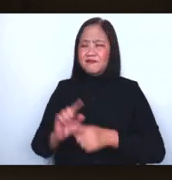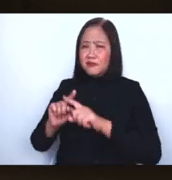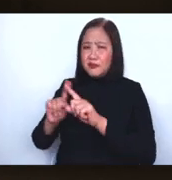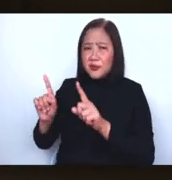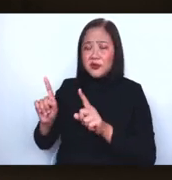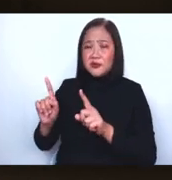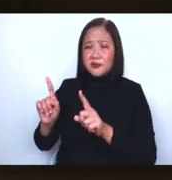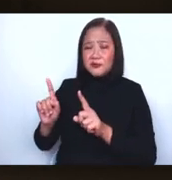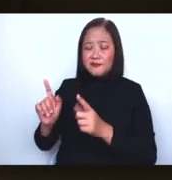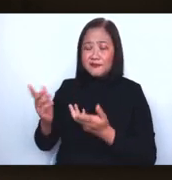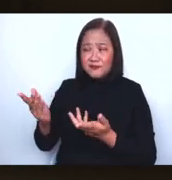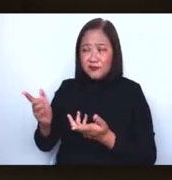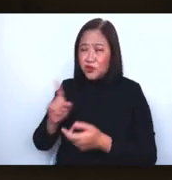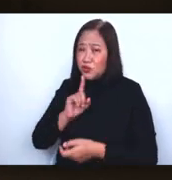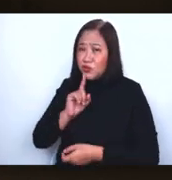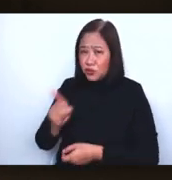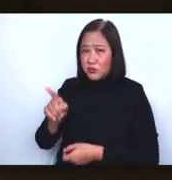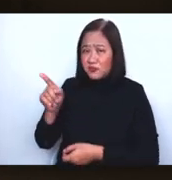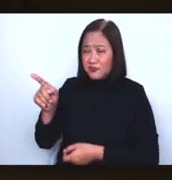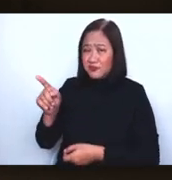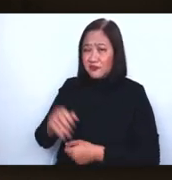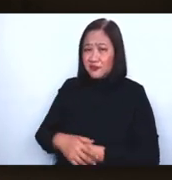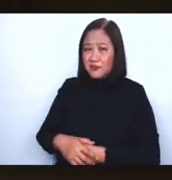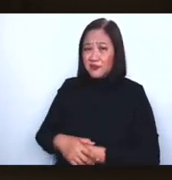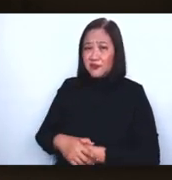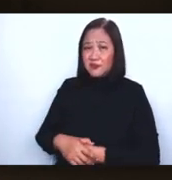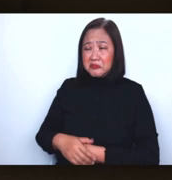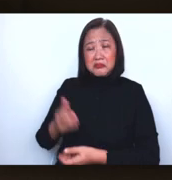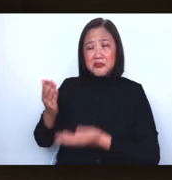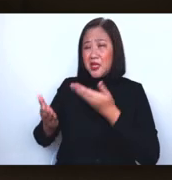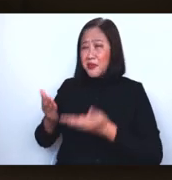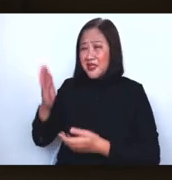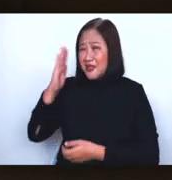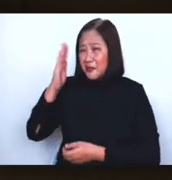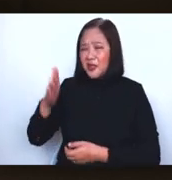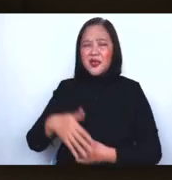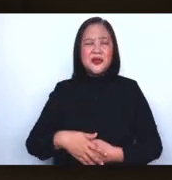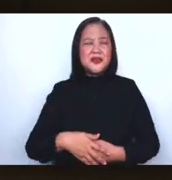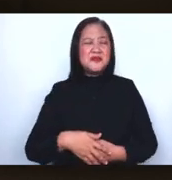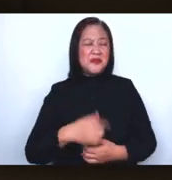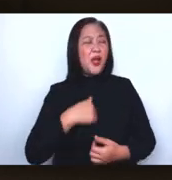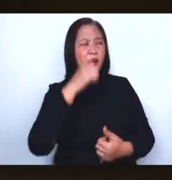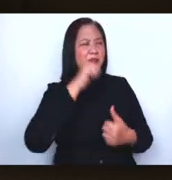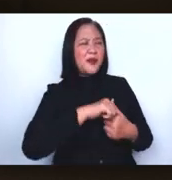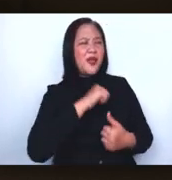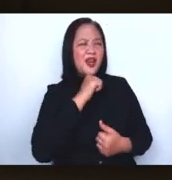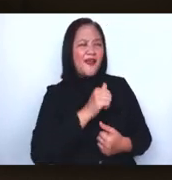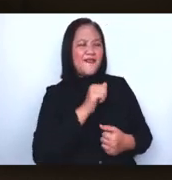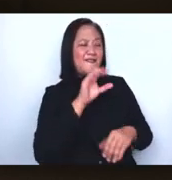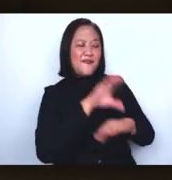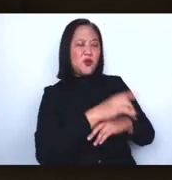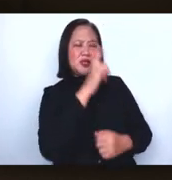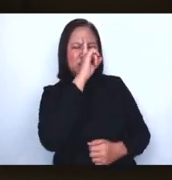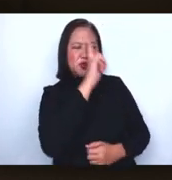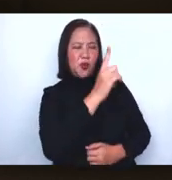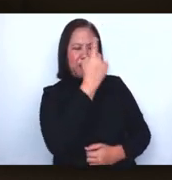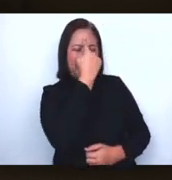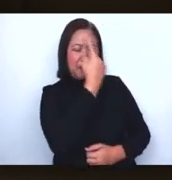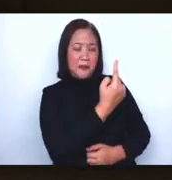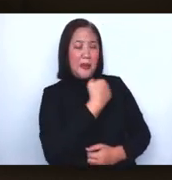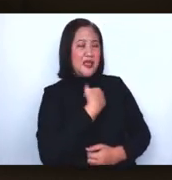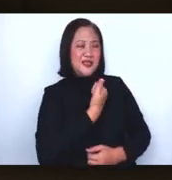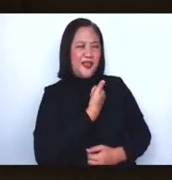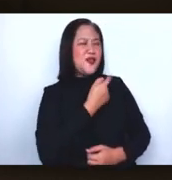But are you sure? Maybe someday... Kindly remember that I didn't force this loneliness